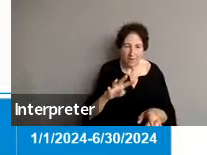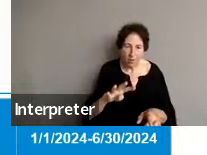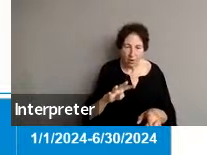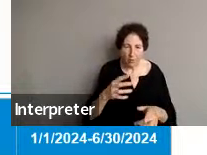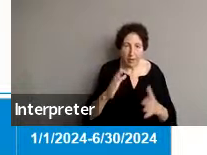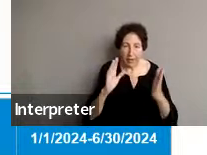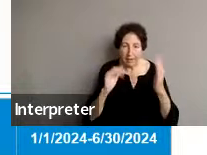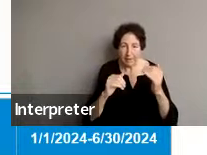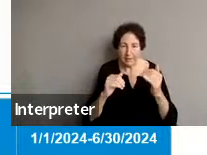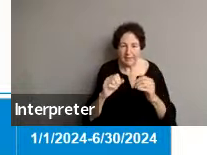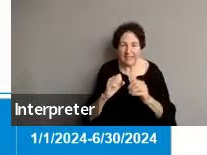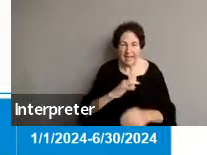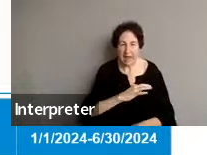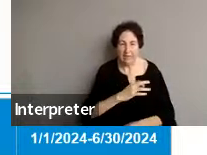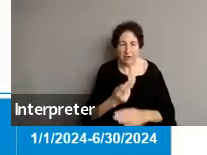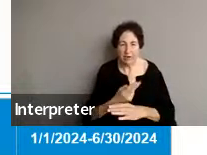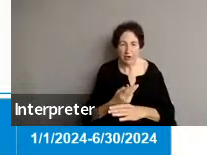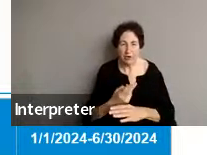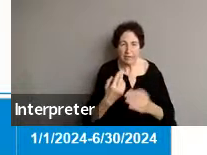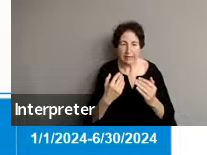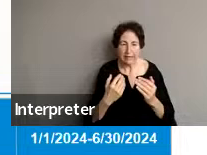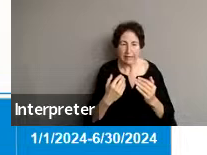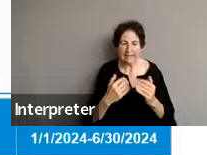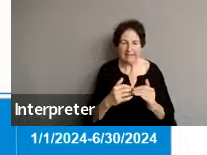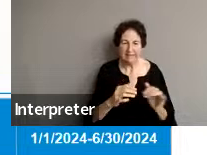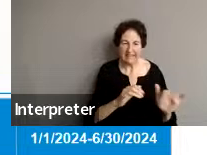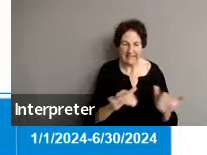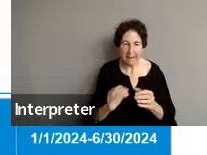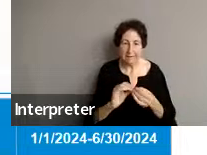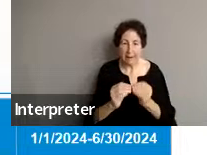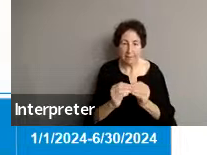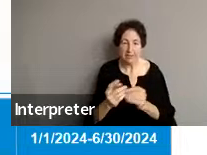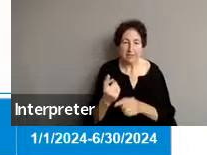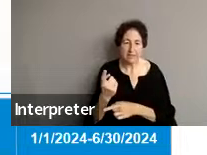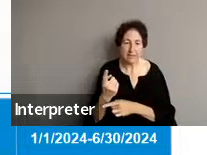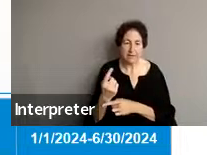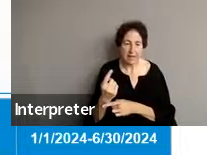that staff will access it at least at the rate they did in 2023.